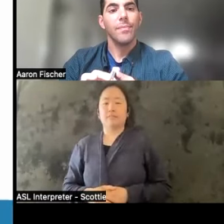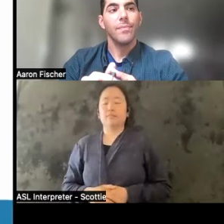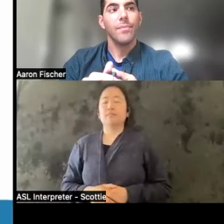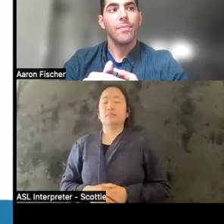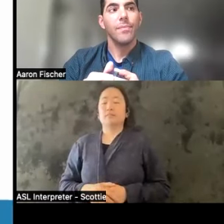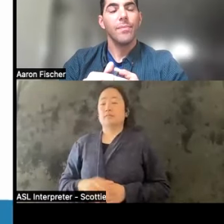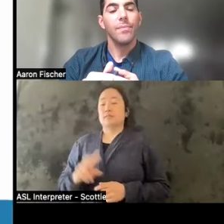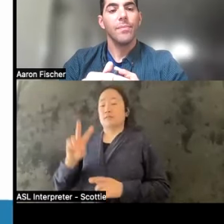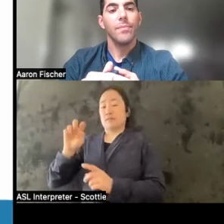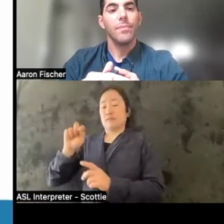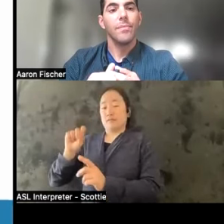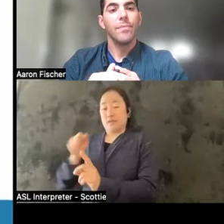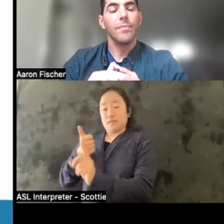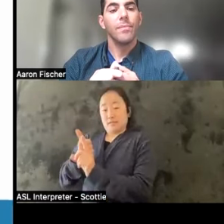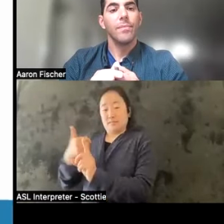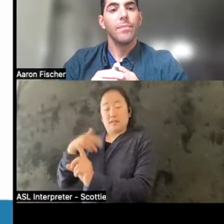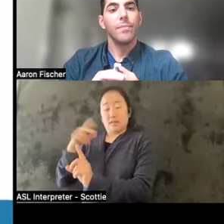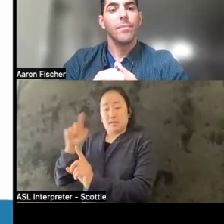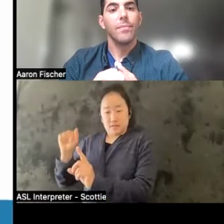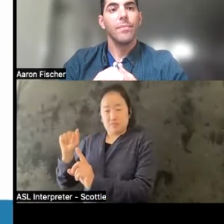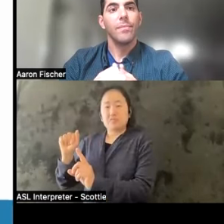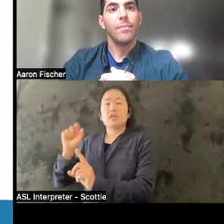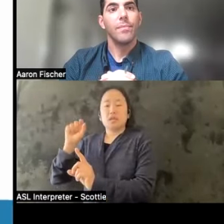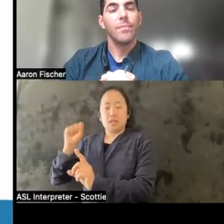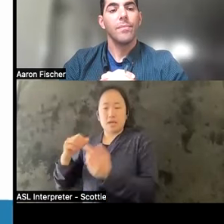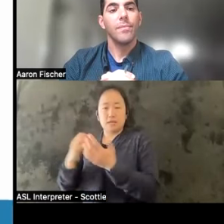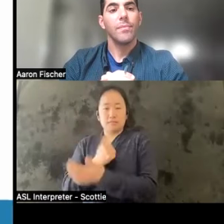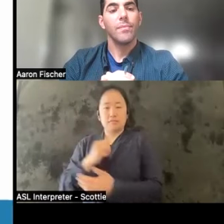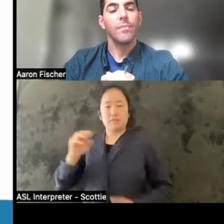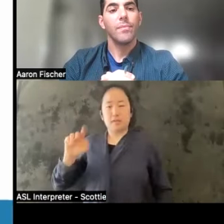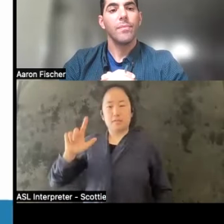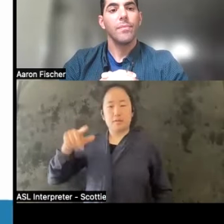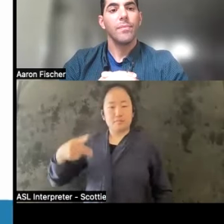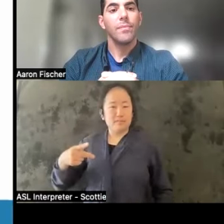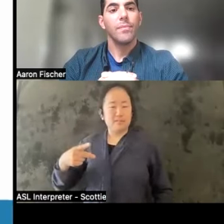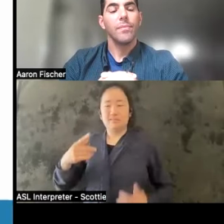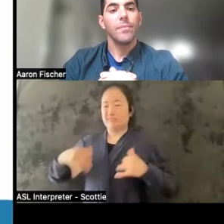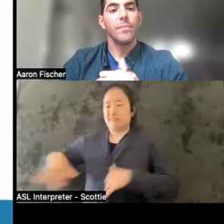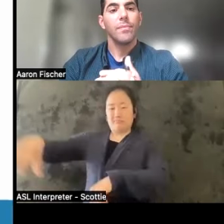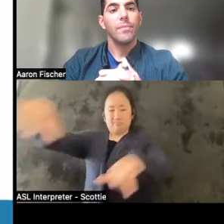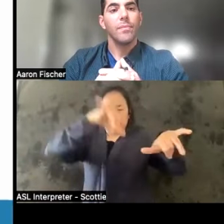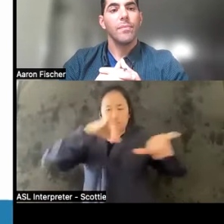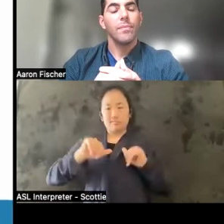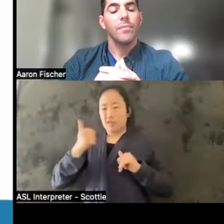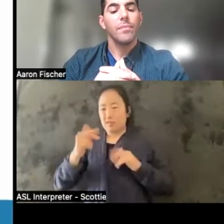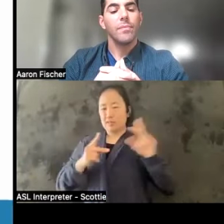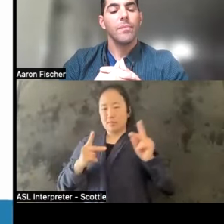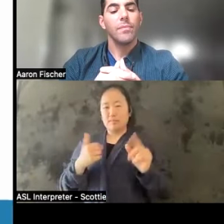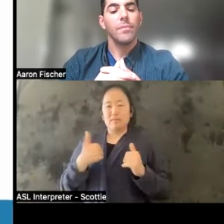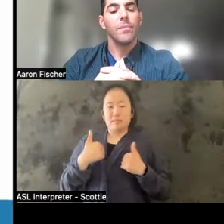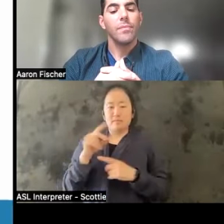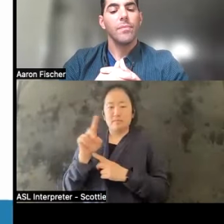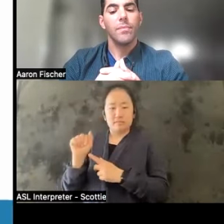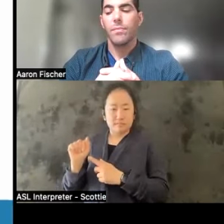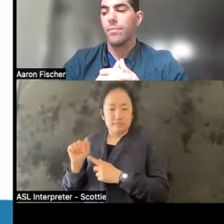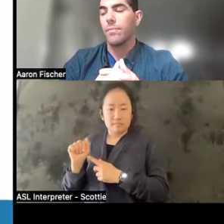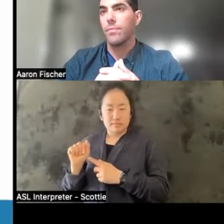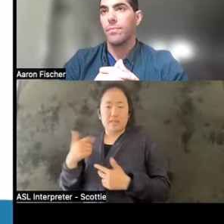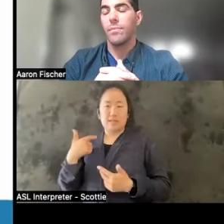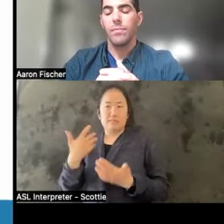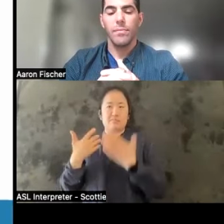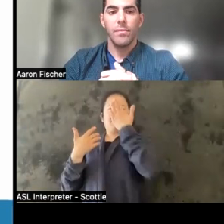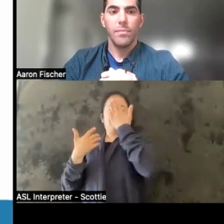can be served through a medical legal partnership, just like any other individual who has a disability and may be facing discrimination.